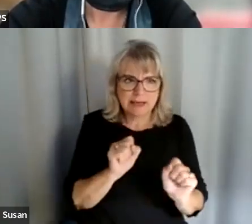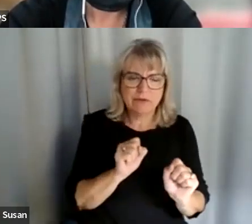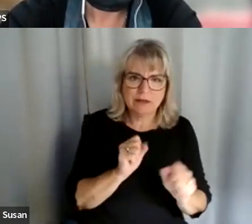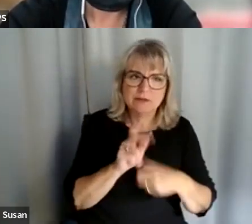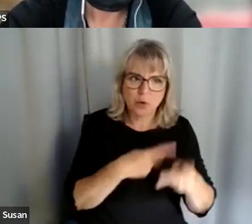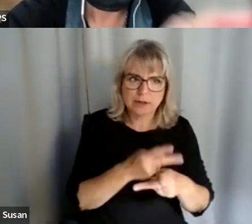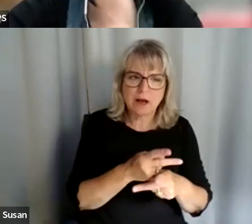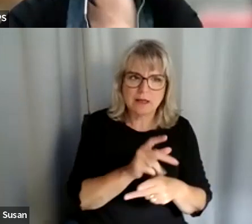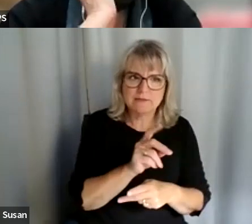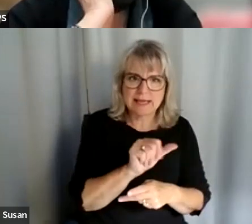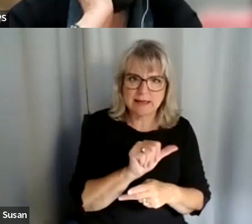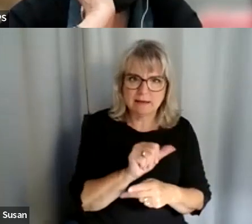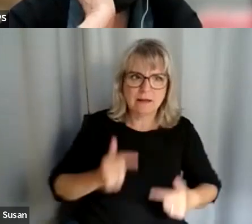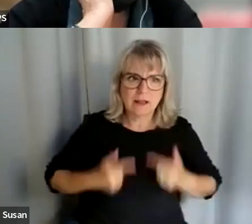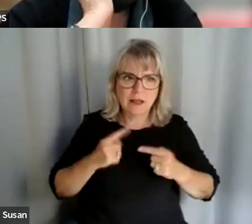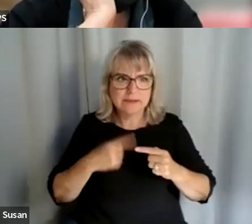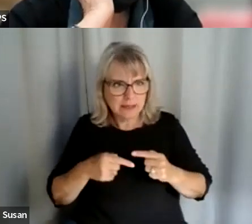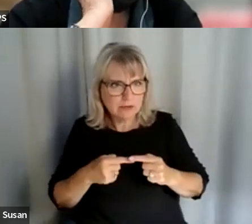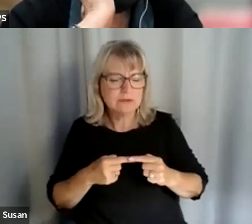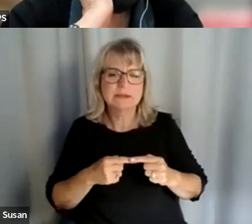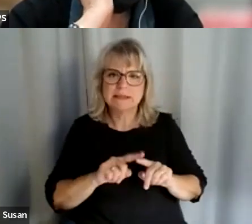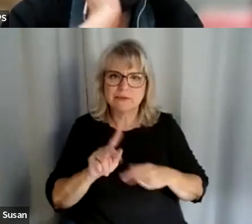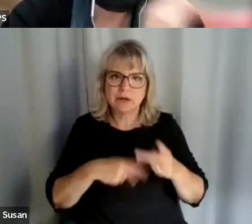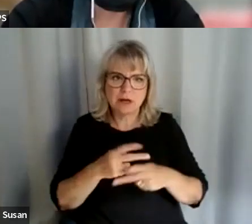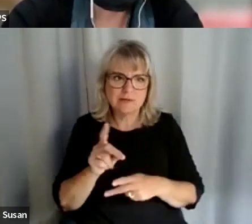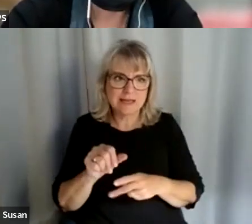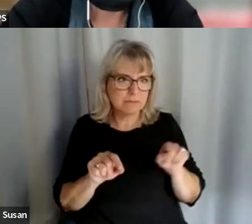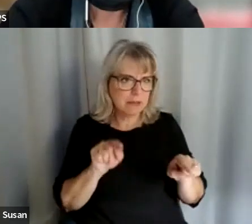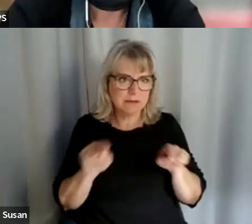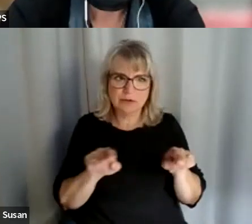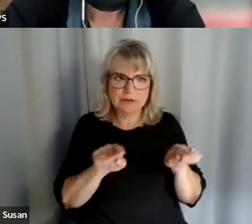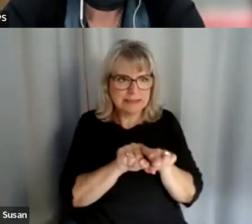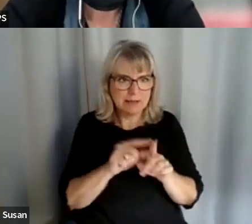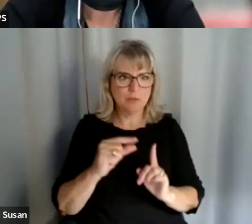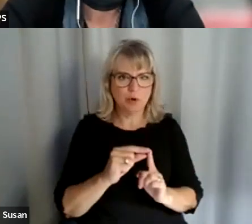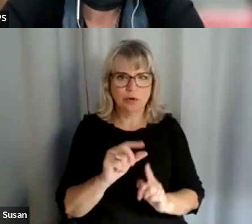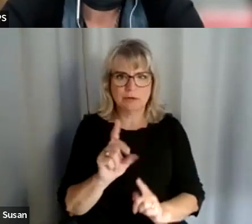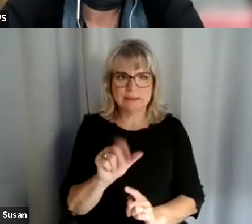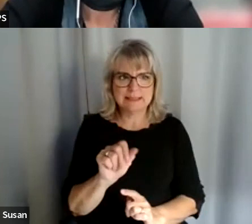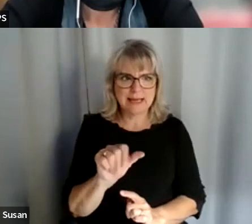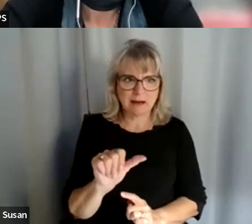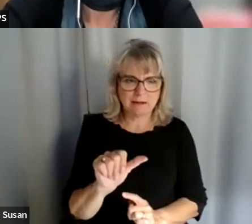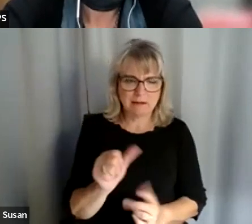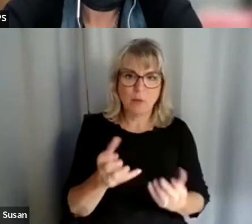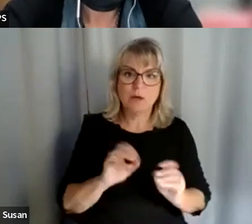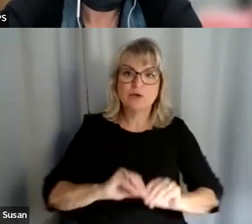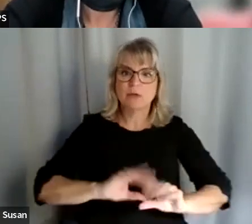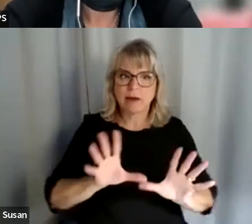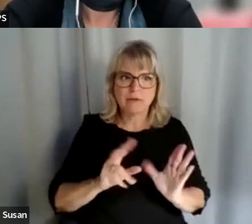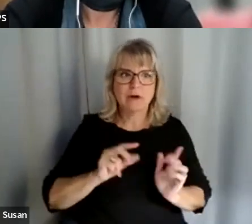data, you know, lifecycle inventories are another kind of data, but they're both data in the world of data. So I would like to kind of clarify, you know,